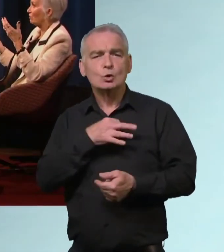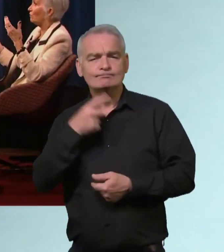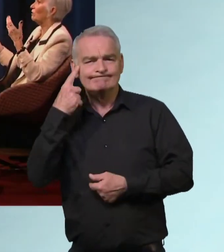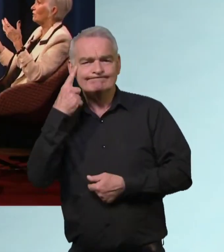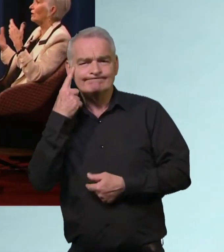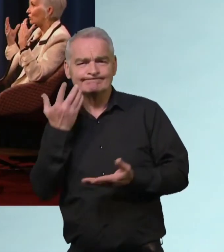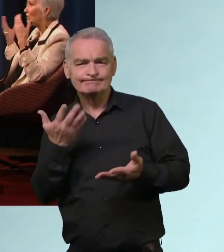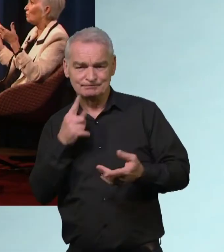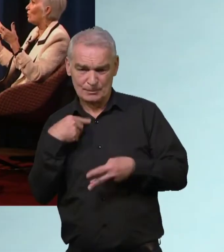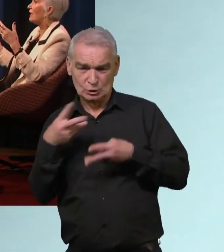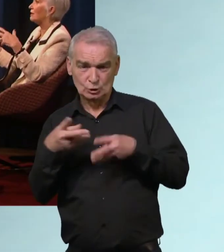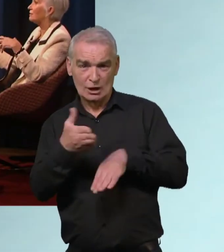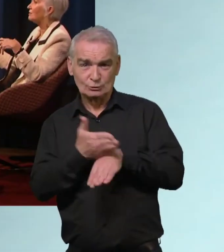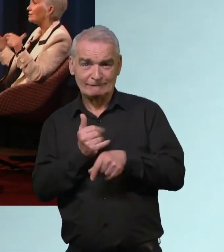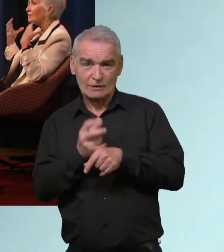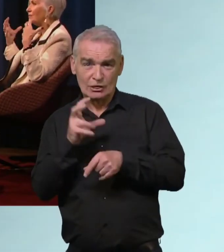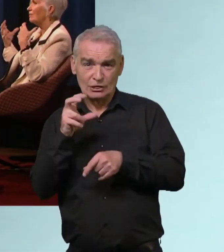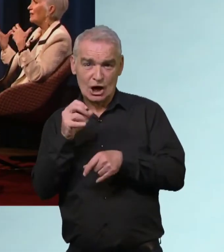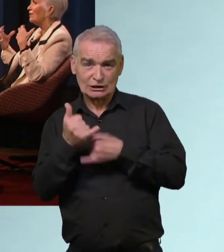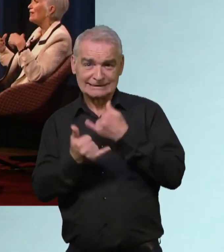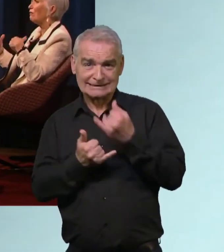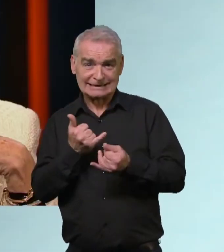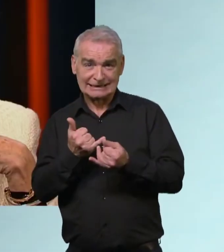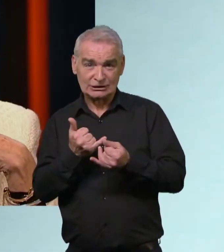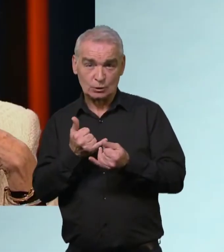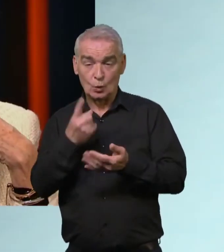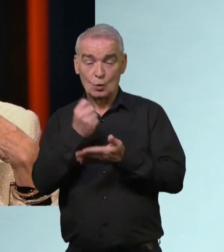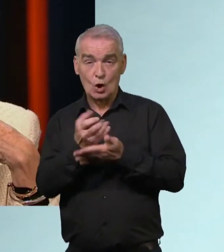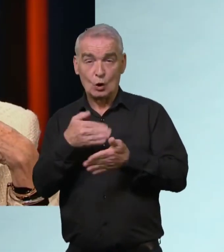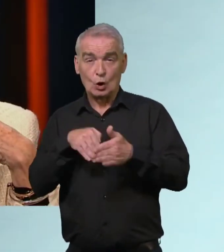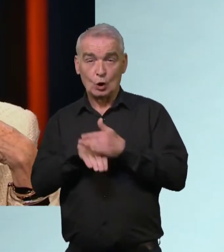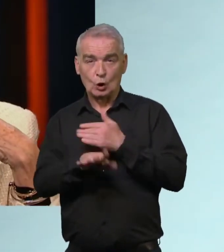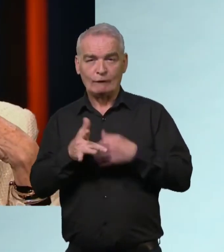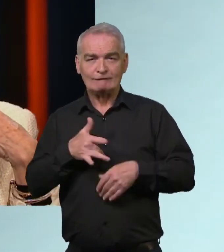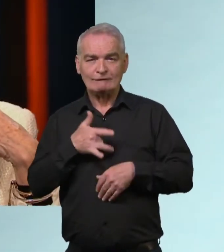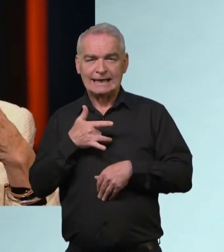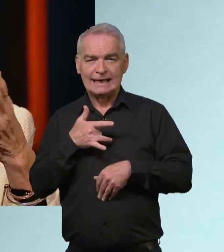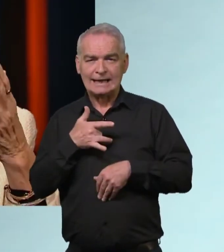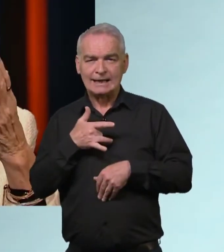you know, you as soon as you walk in, okay. you get a feel for it. And I would say,